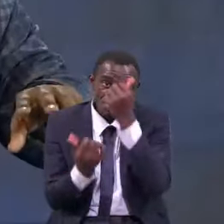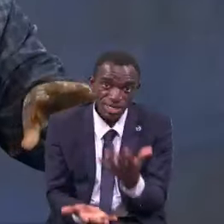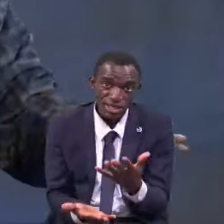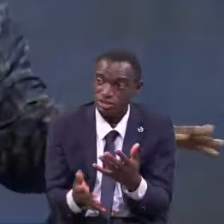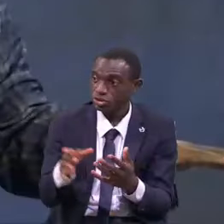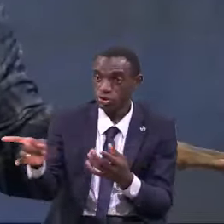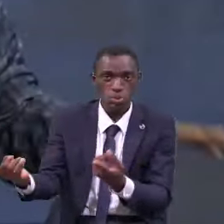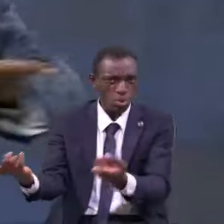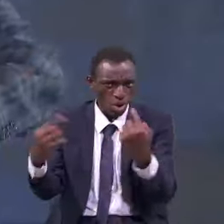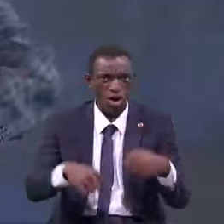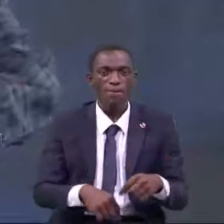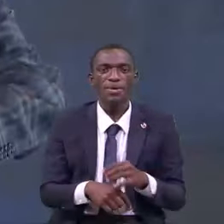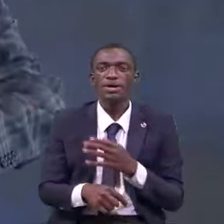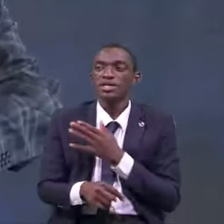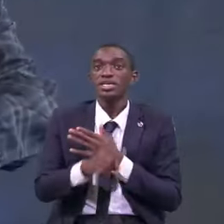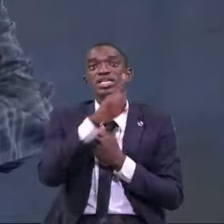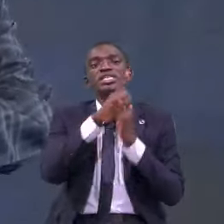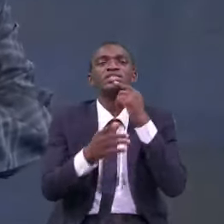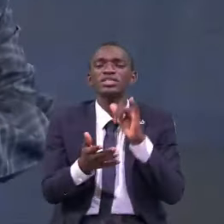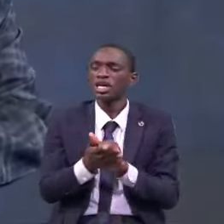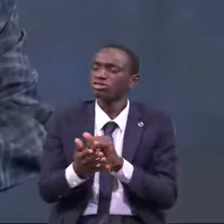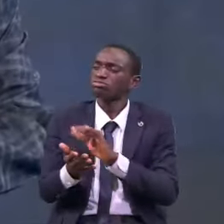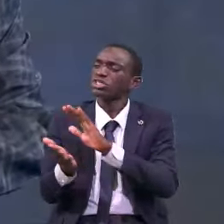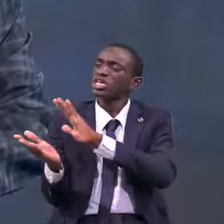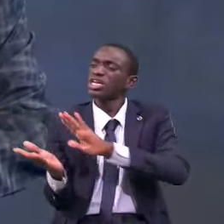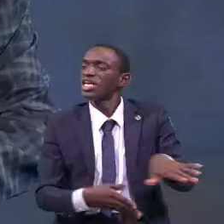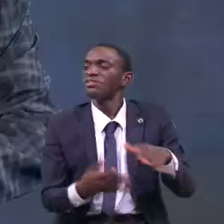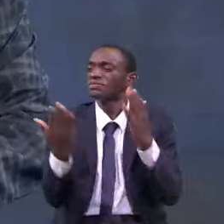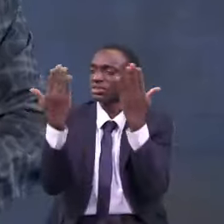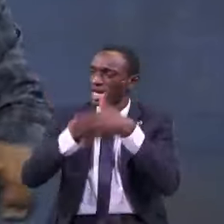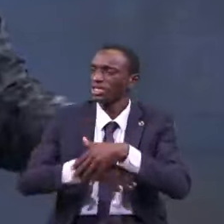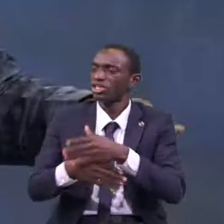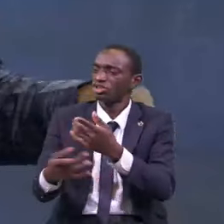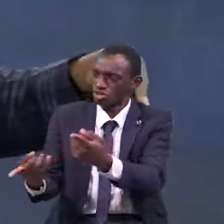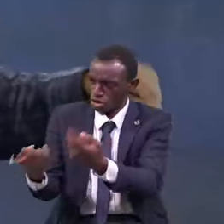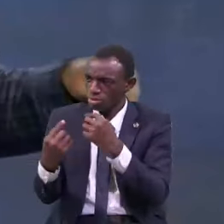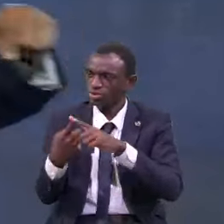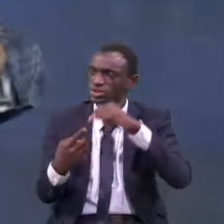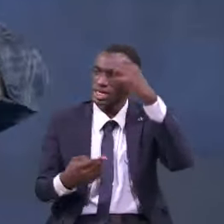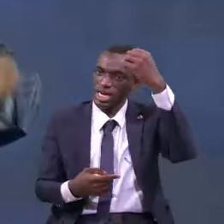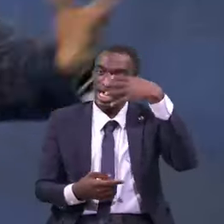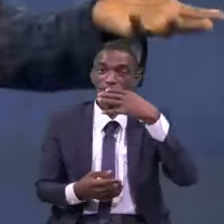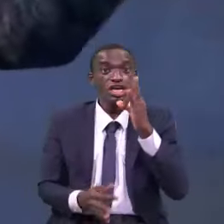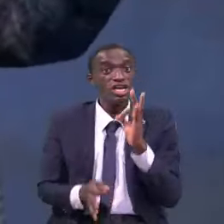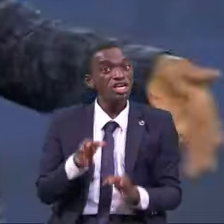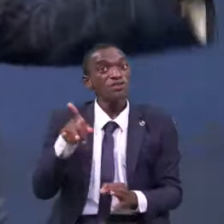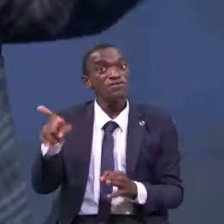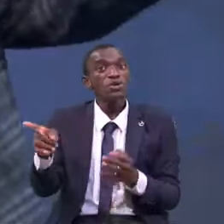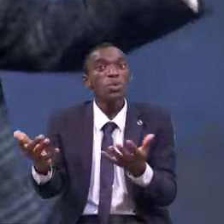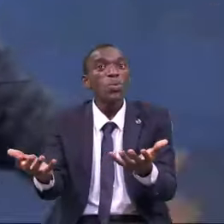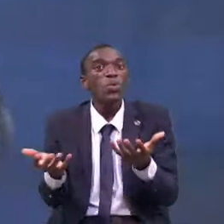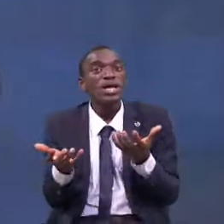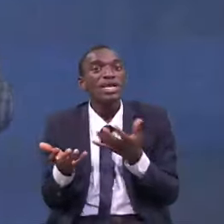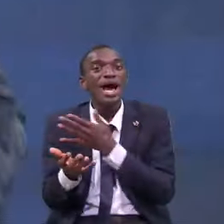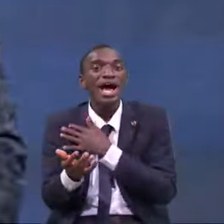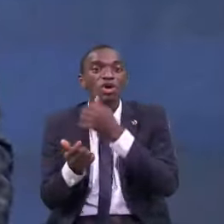It says turn away from darkness and come to the light. If you be willing and obedient and you come out